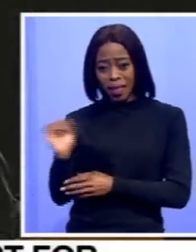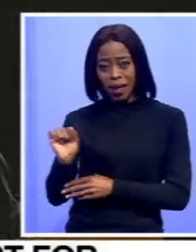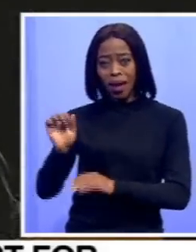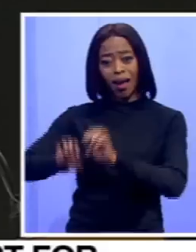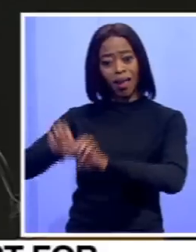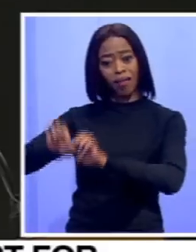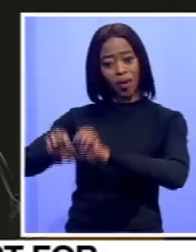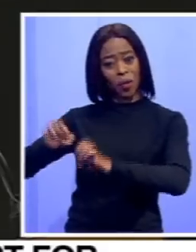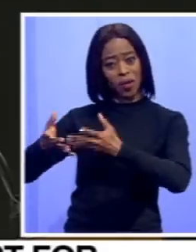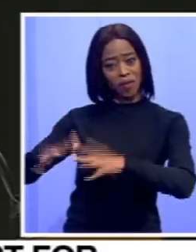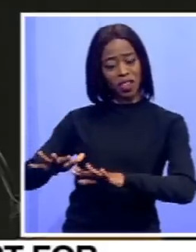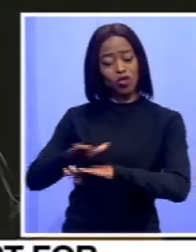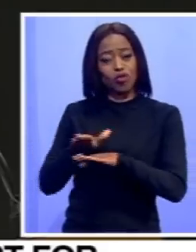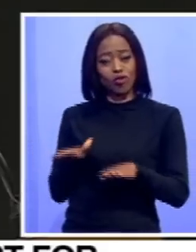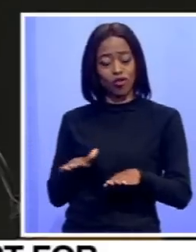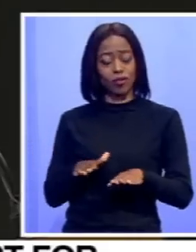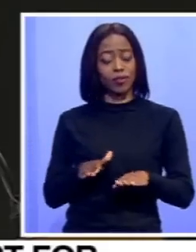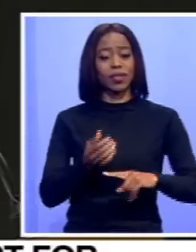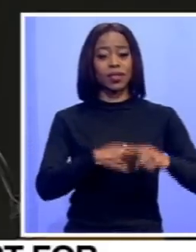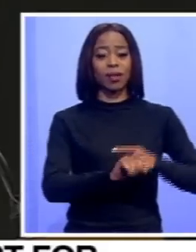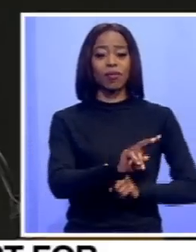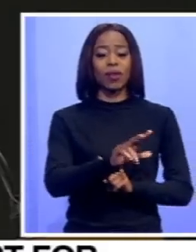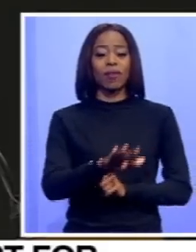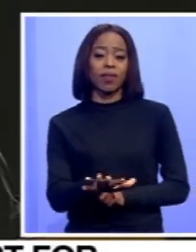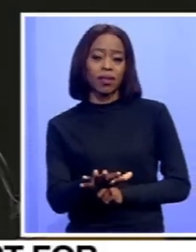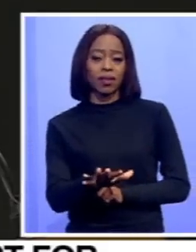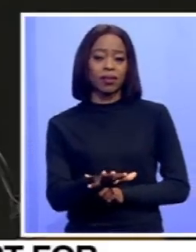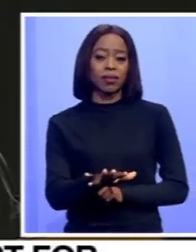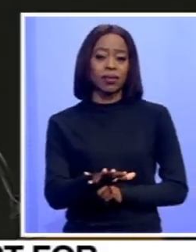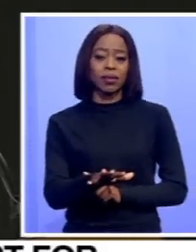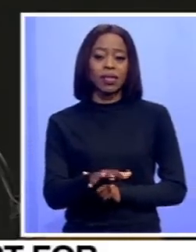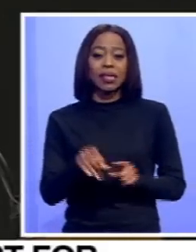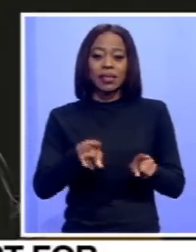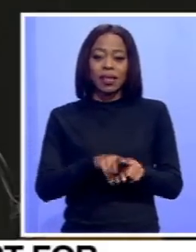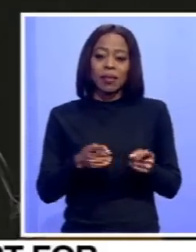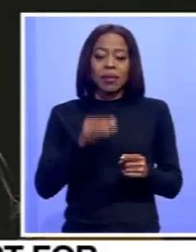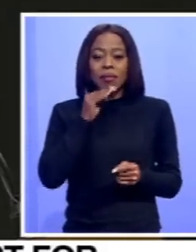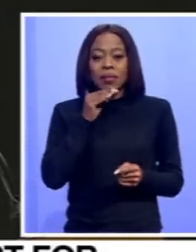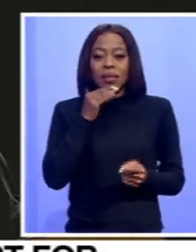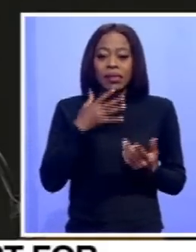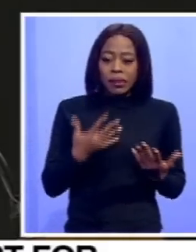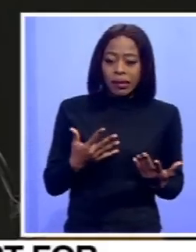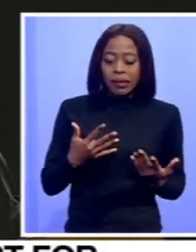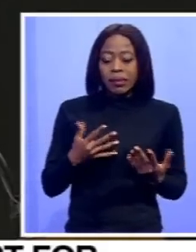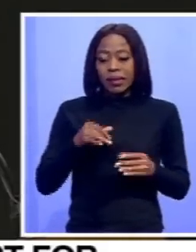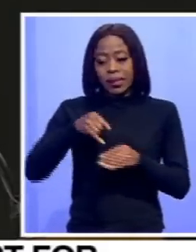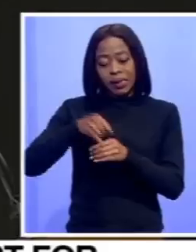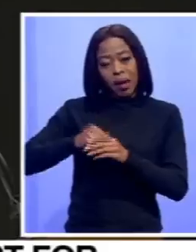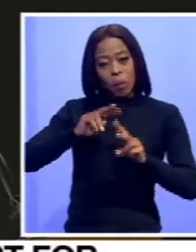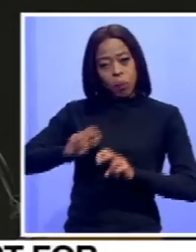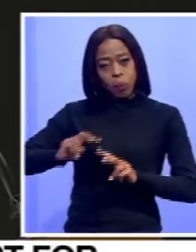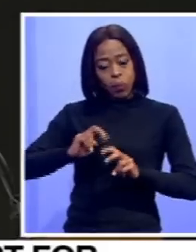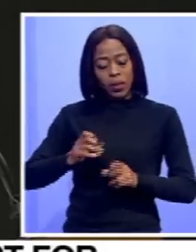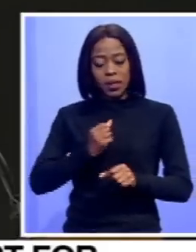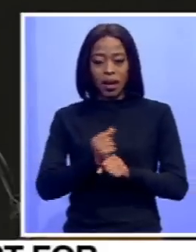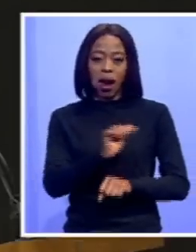screening exercises. Sub 25, it was an oversight from his side to have completed the internal inquiry without